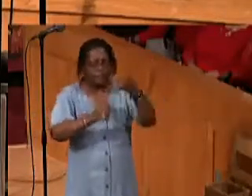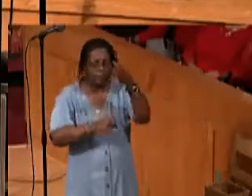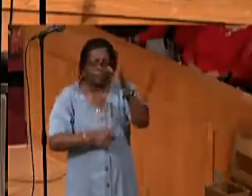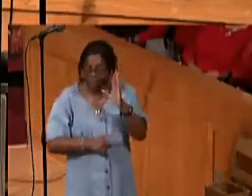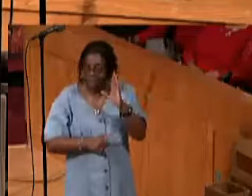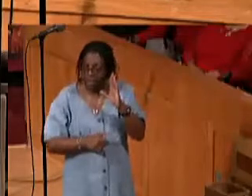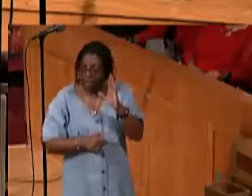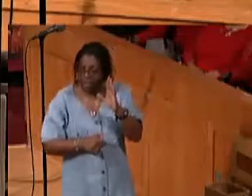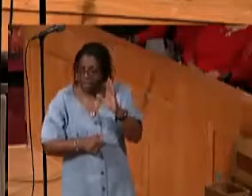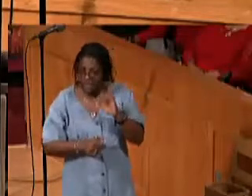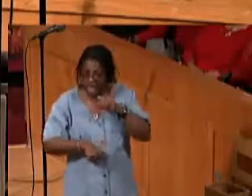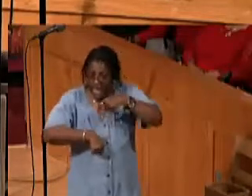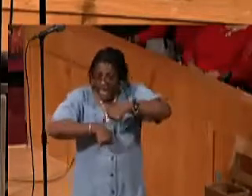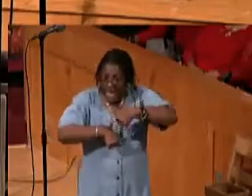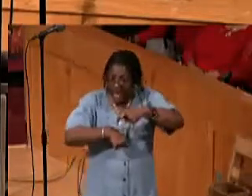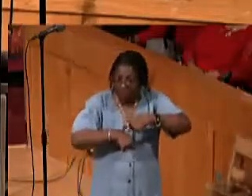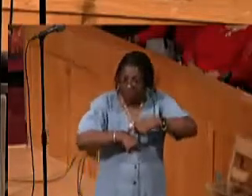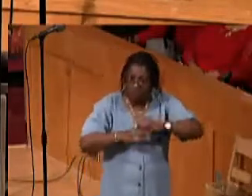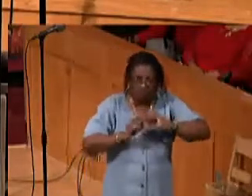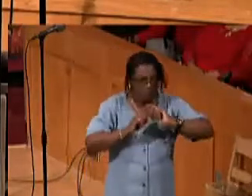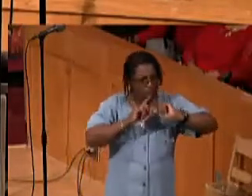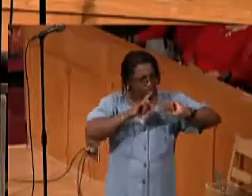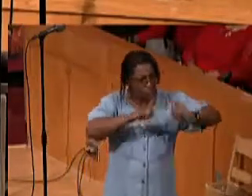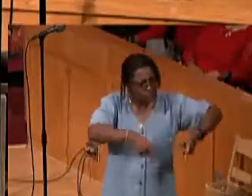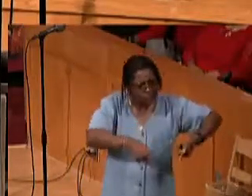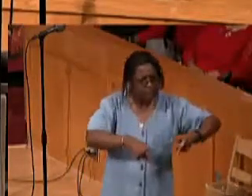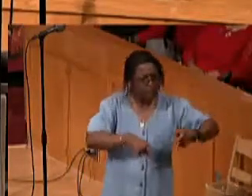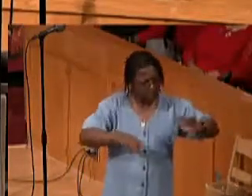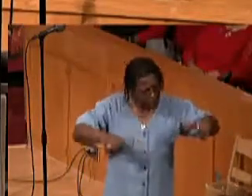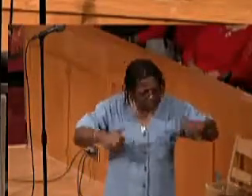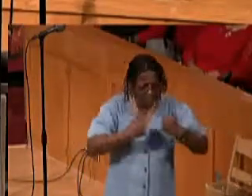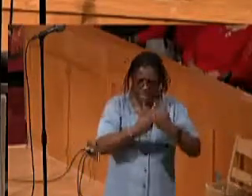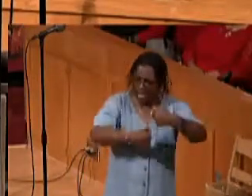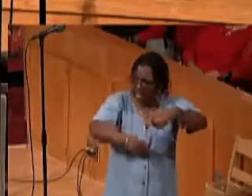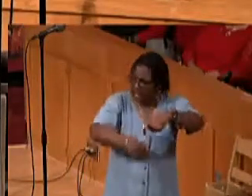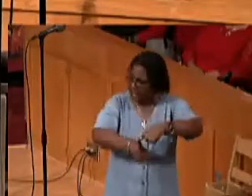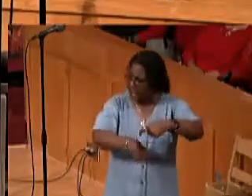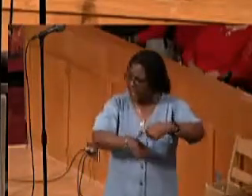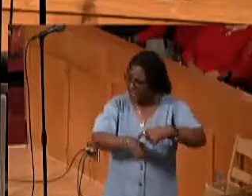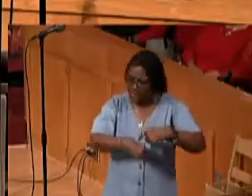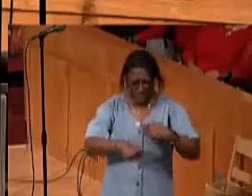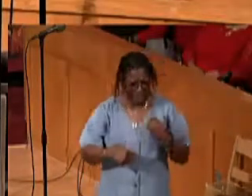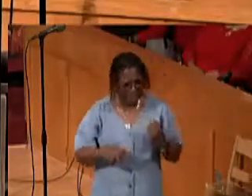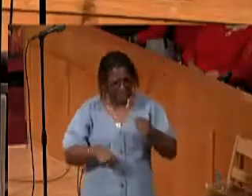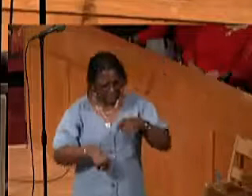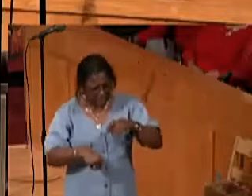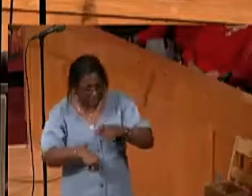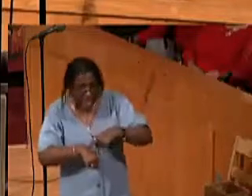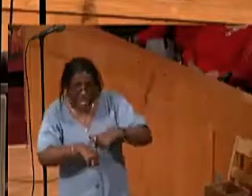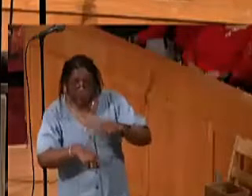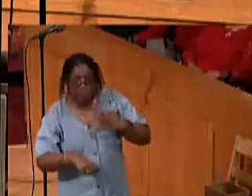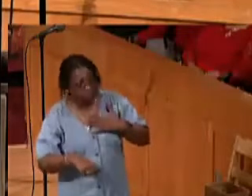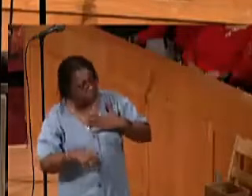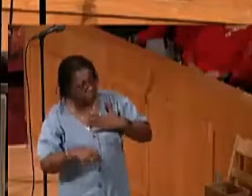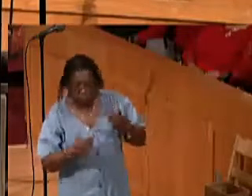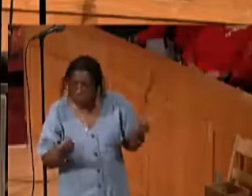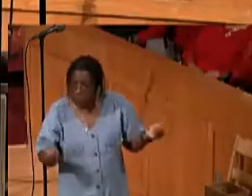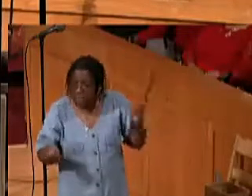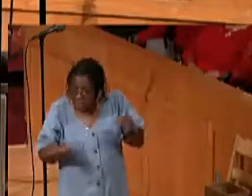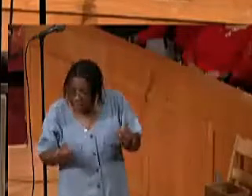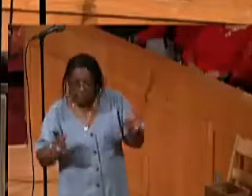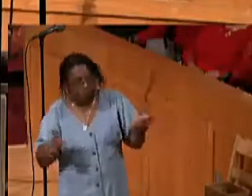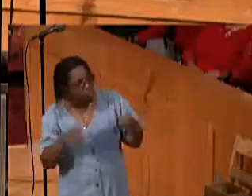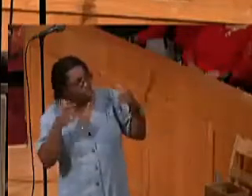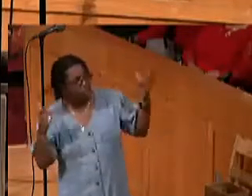to respond, amen, to these challenging times that we live in, these are the times that we enlarge him.